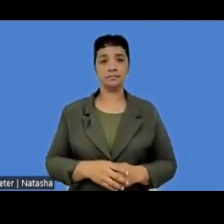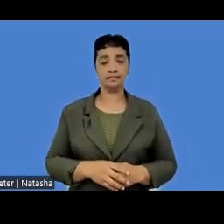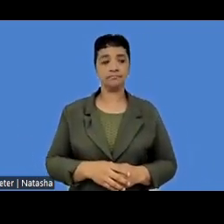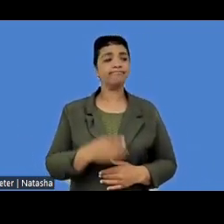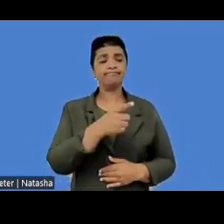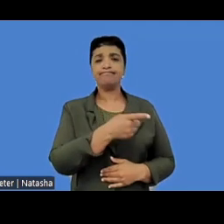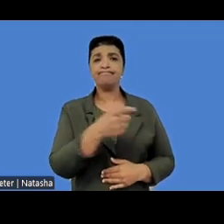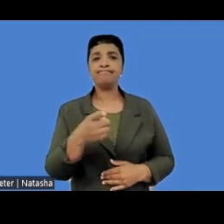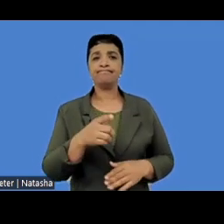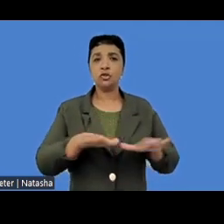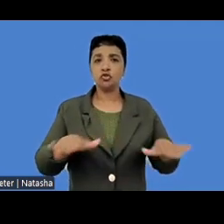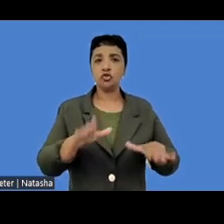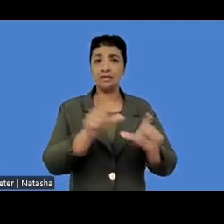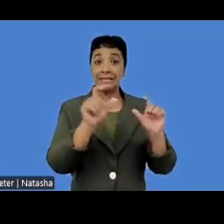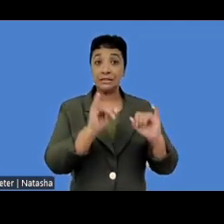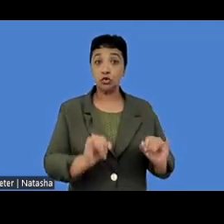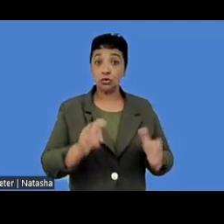of disabilities.